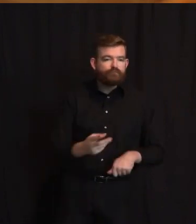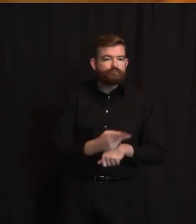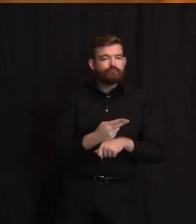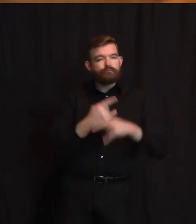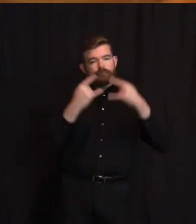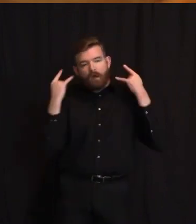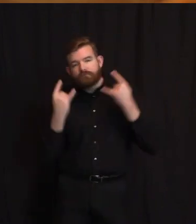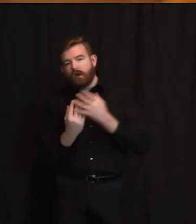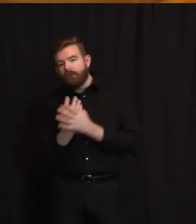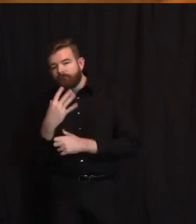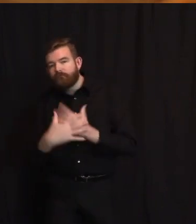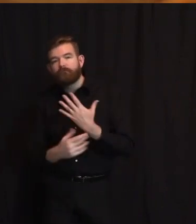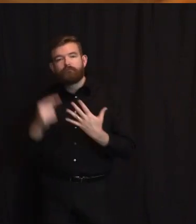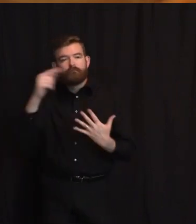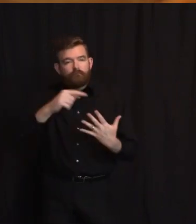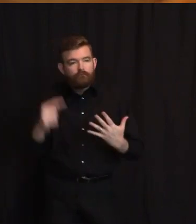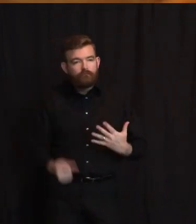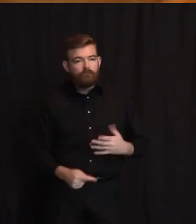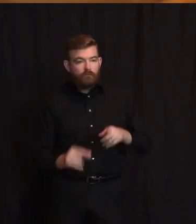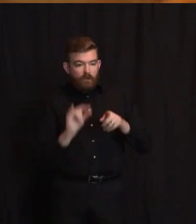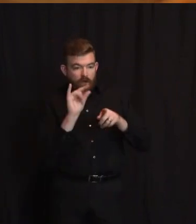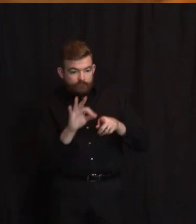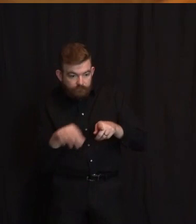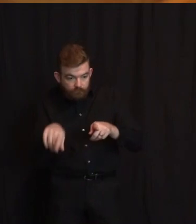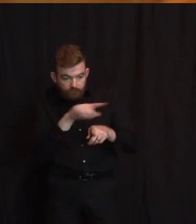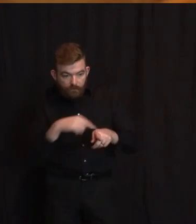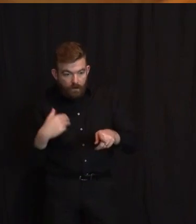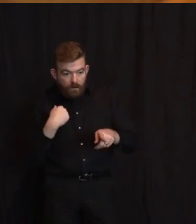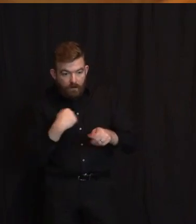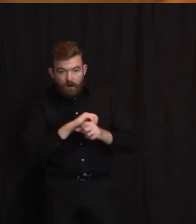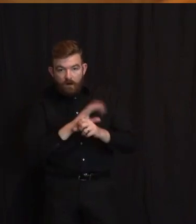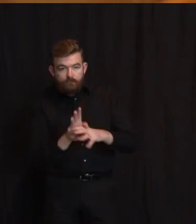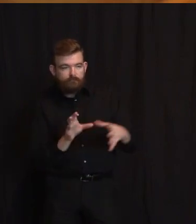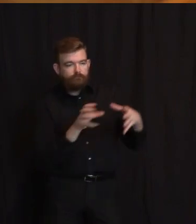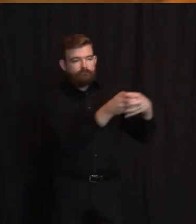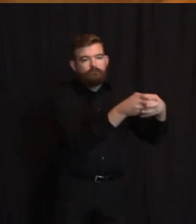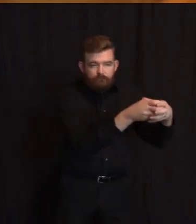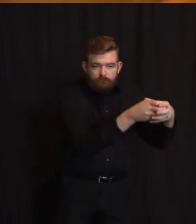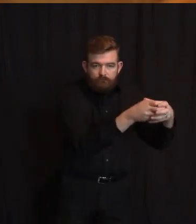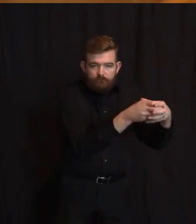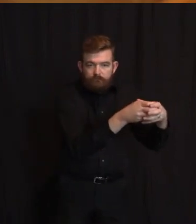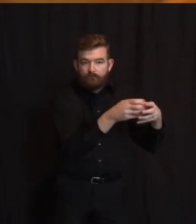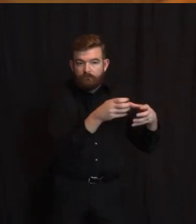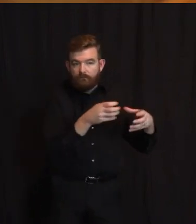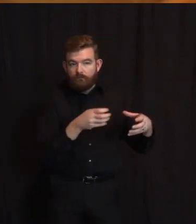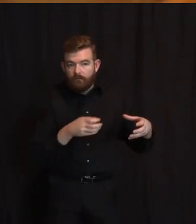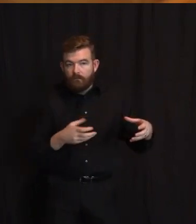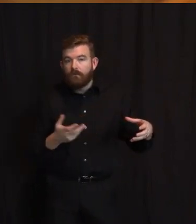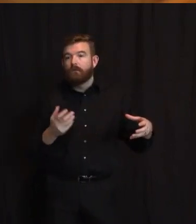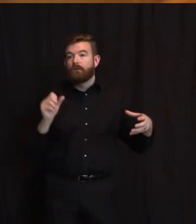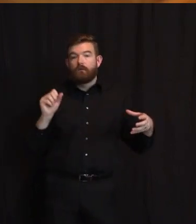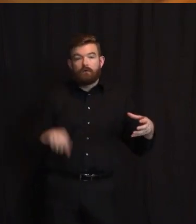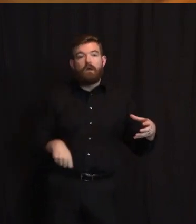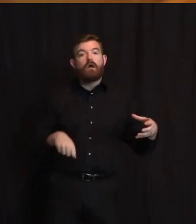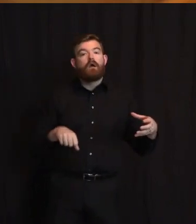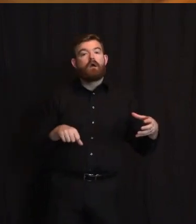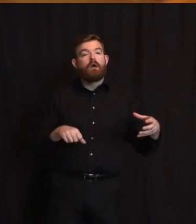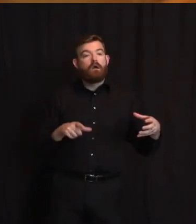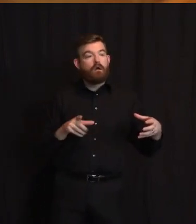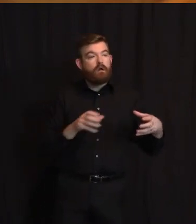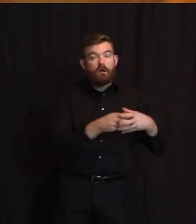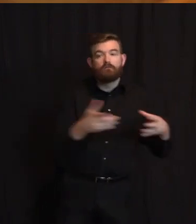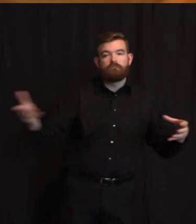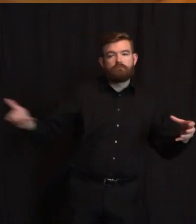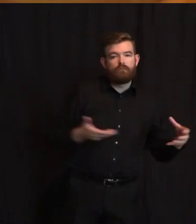and sufficient staff to do so. And these facilities can admit new patients or readmit